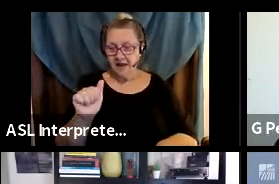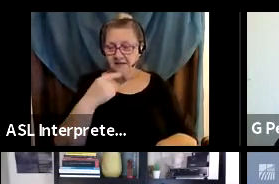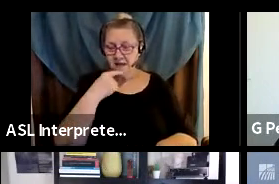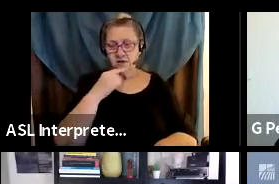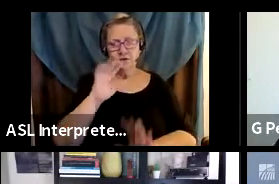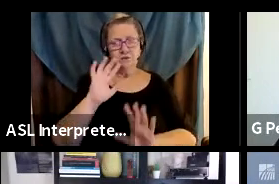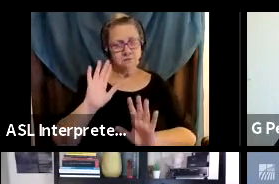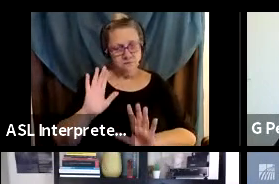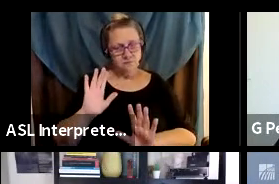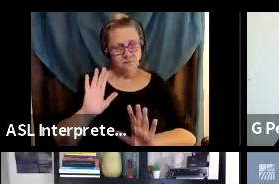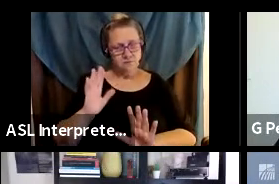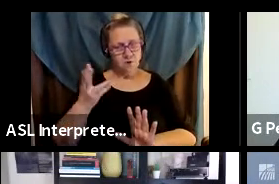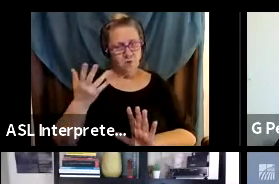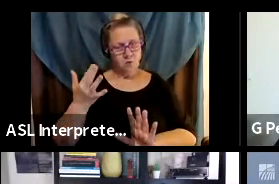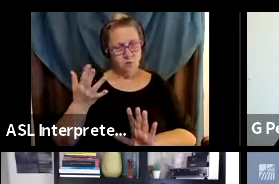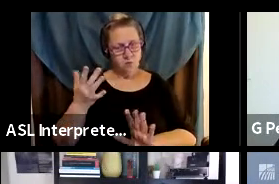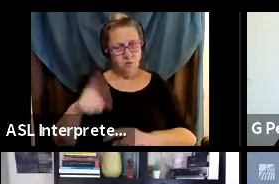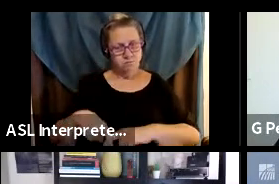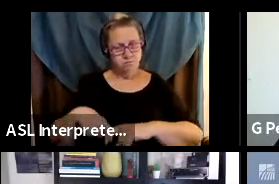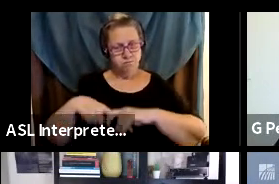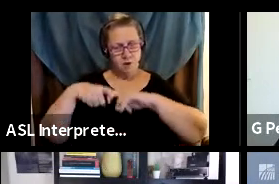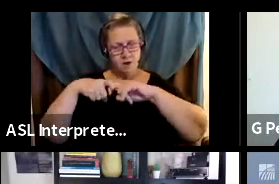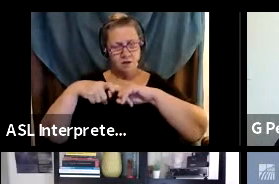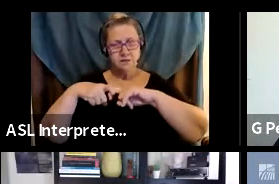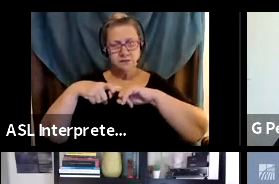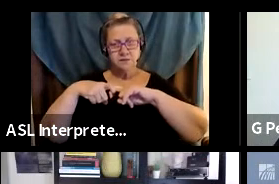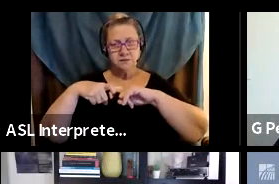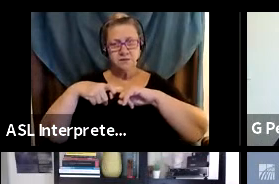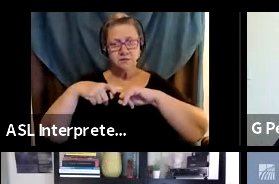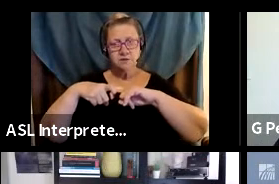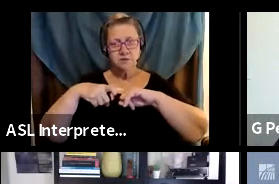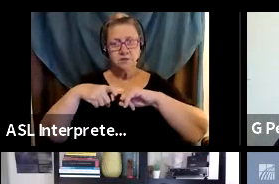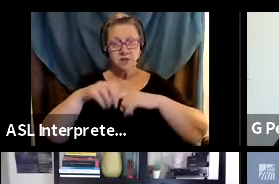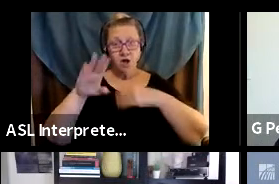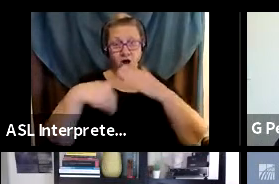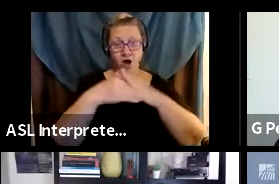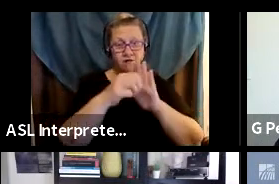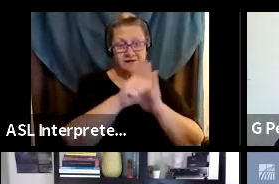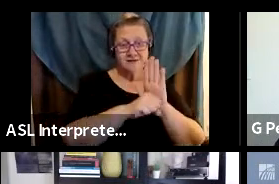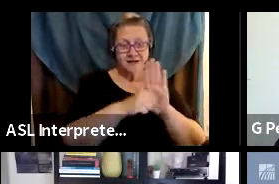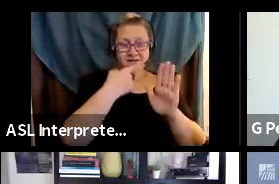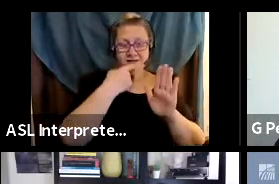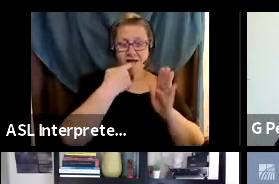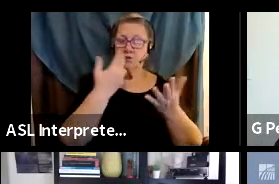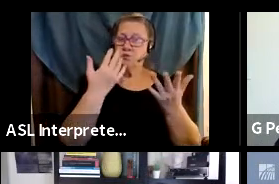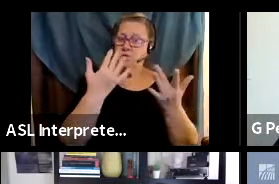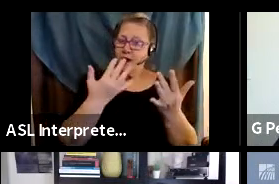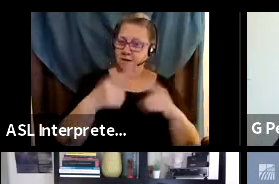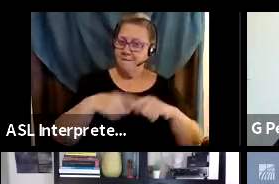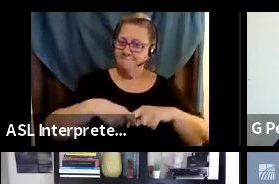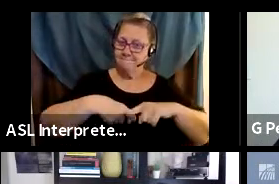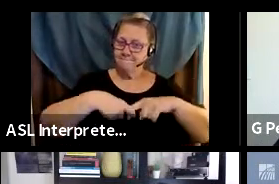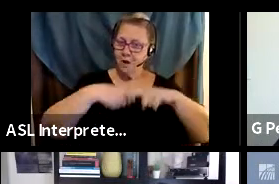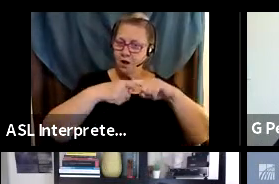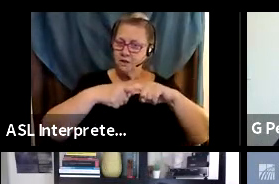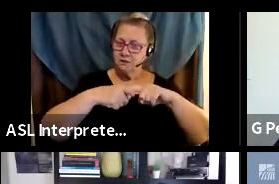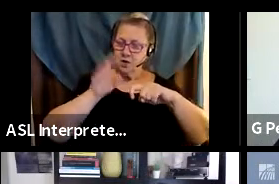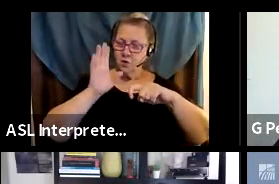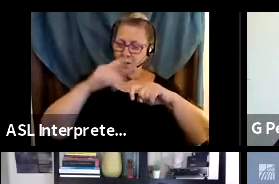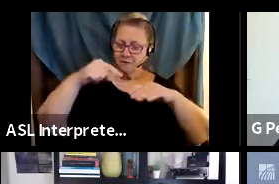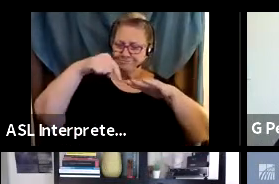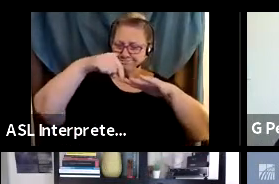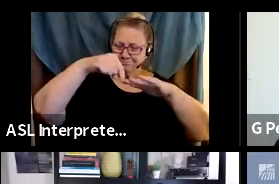pause. And, all of the states have said, okay, let's pause and let's take a deep dive. I hope that it